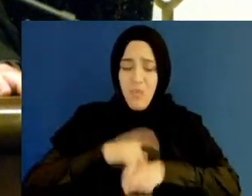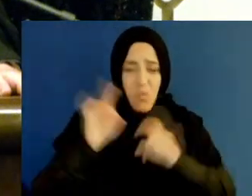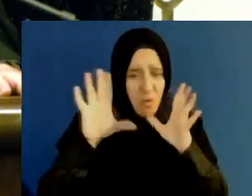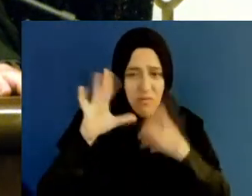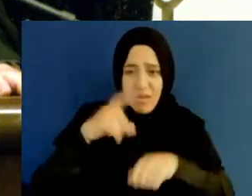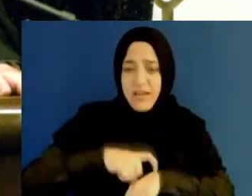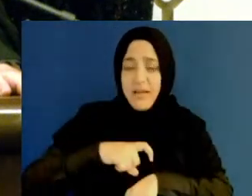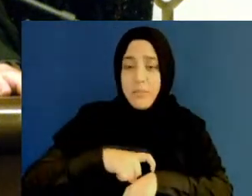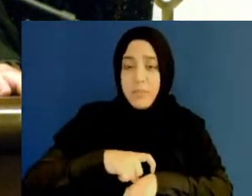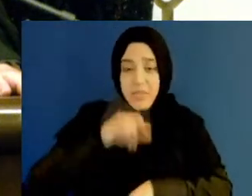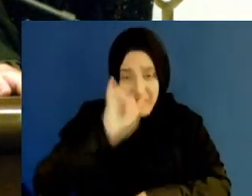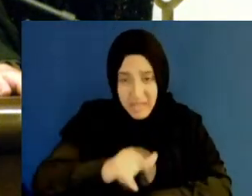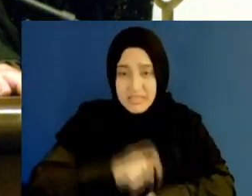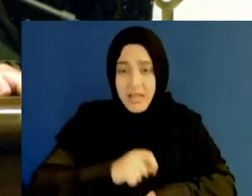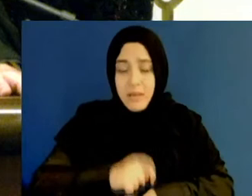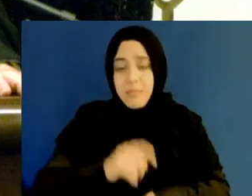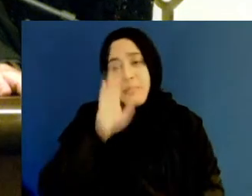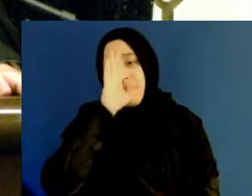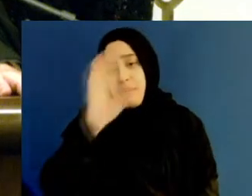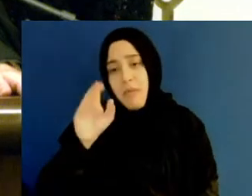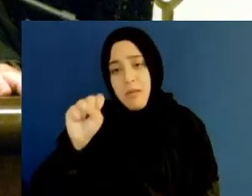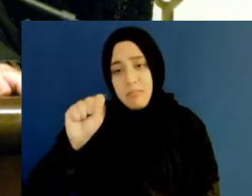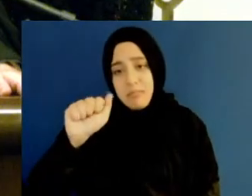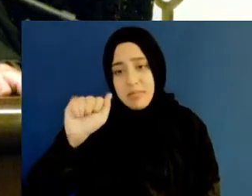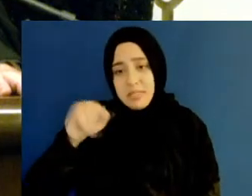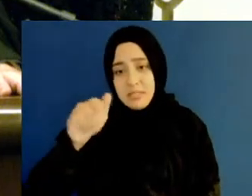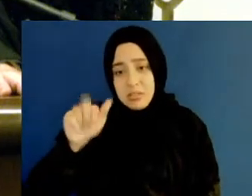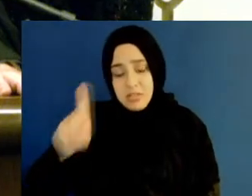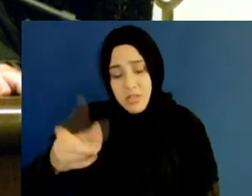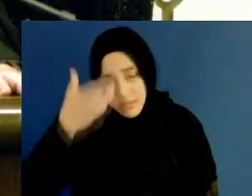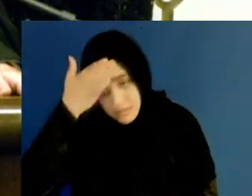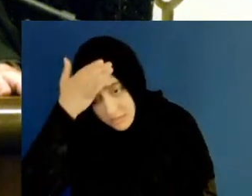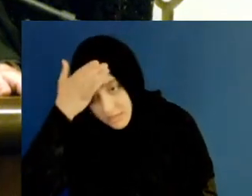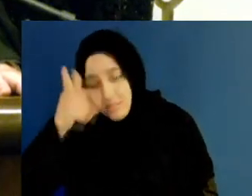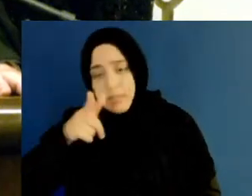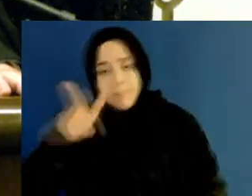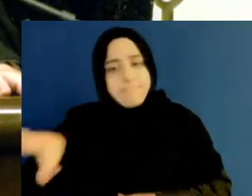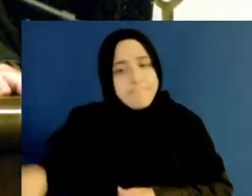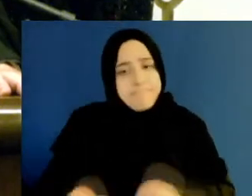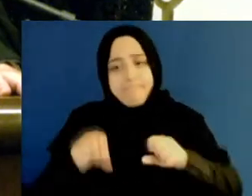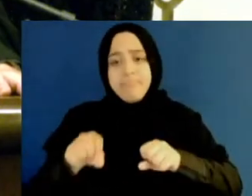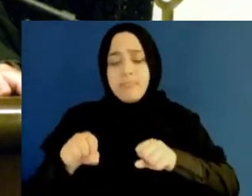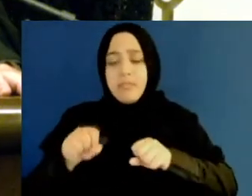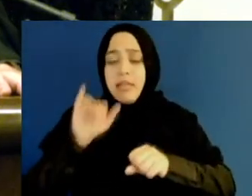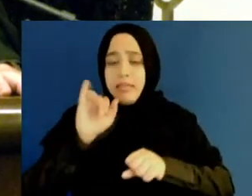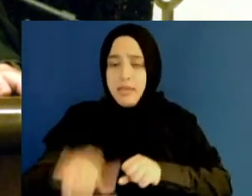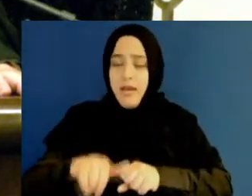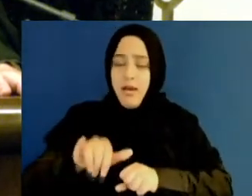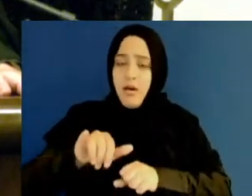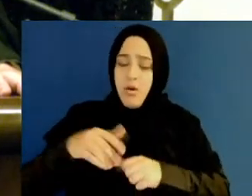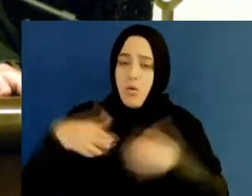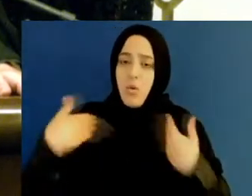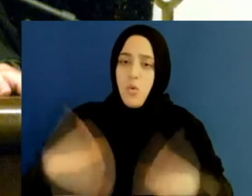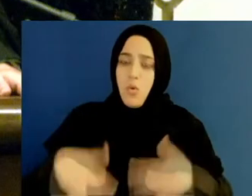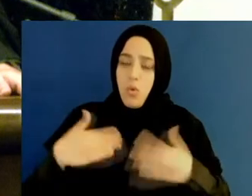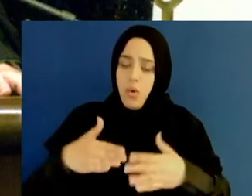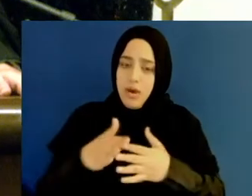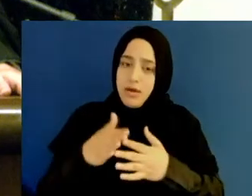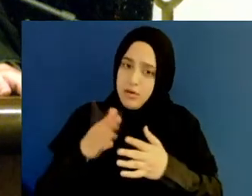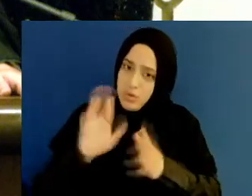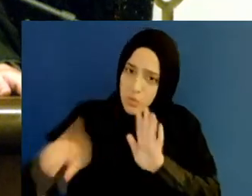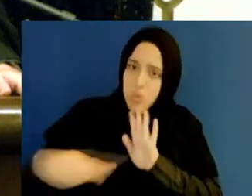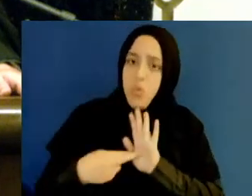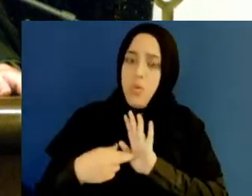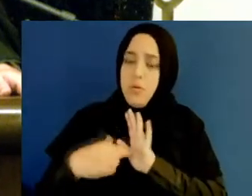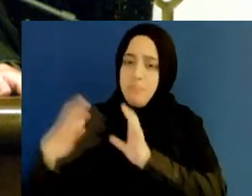the divine leadership, the divine role of leading this ummah and ensuring that the pure teachings of